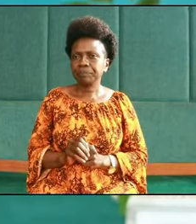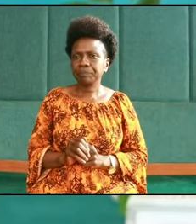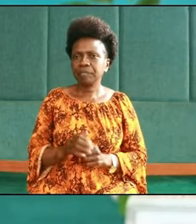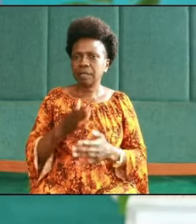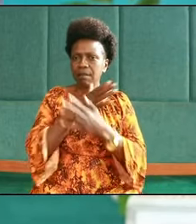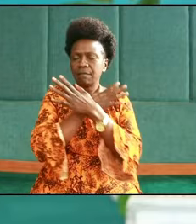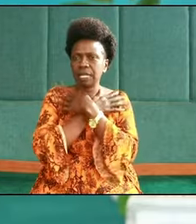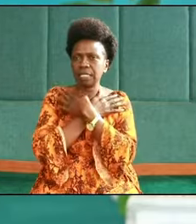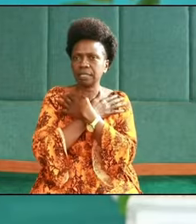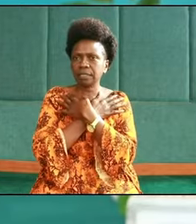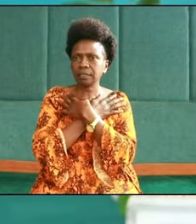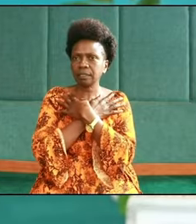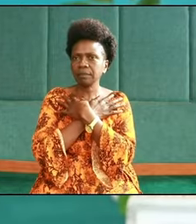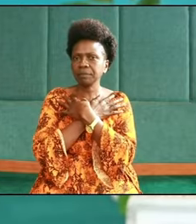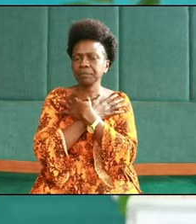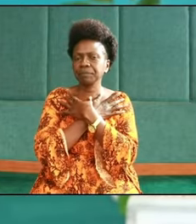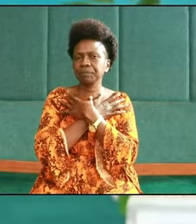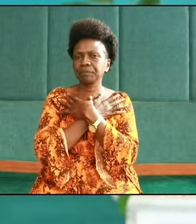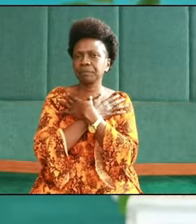My friend,